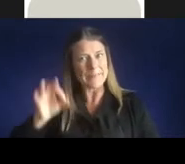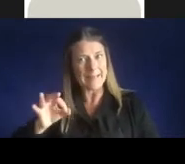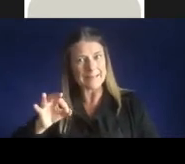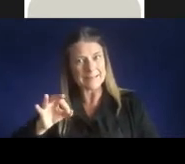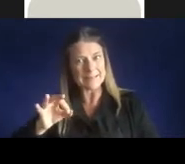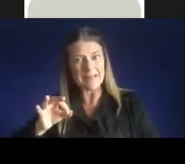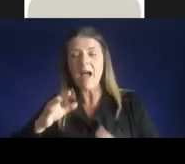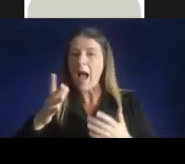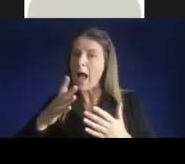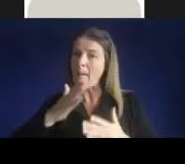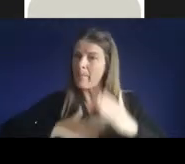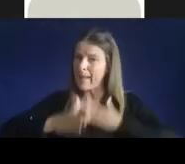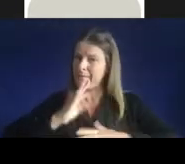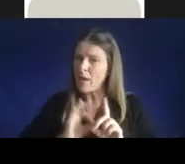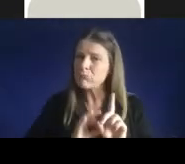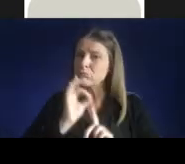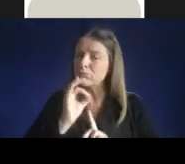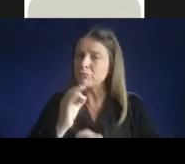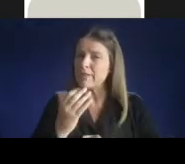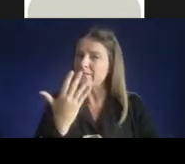behaviour in 58%.